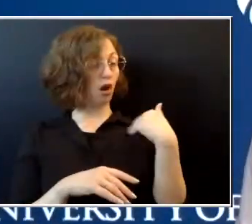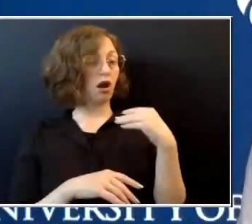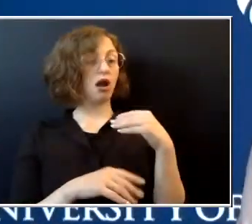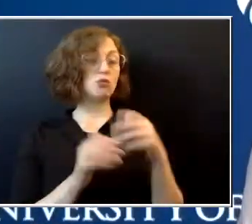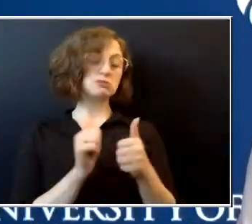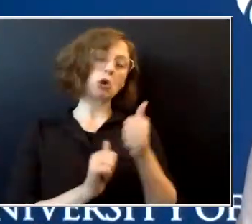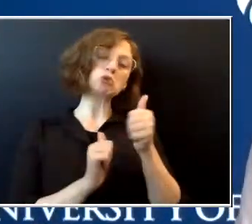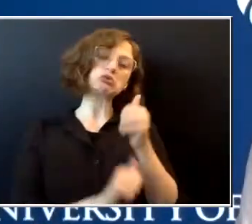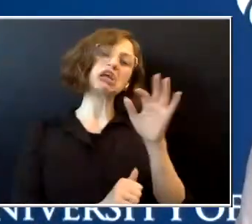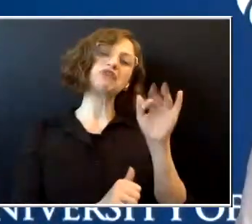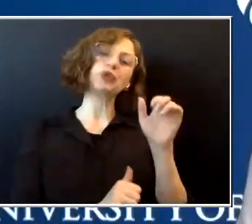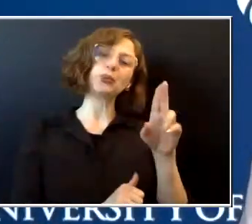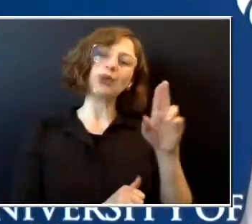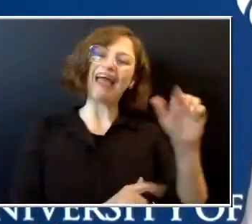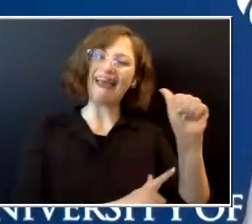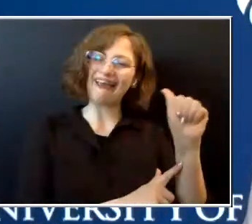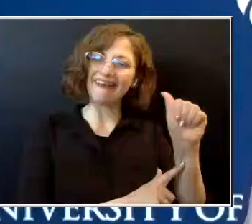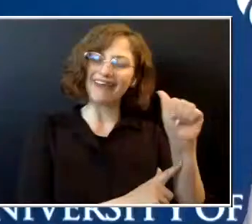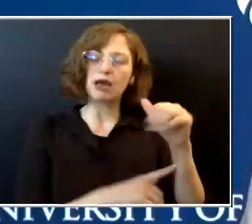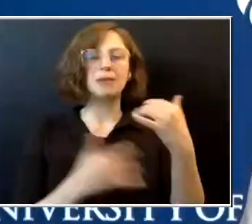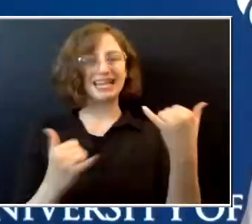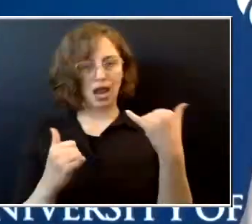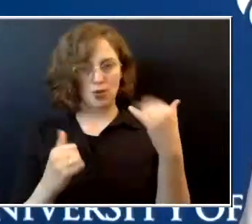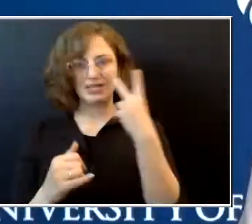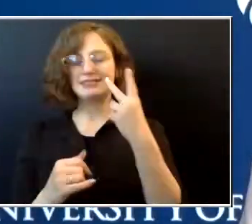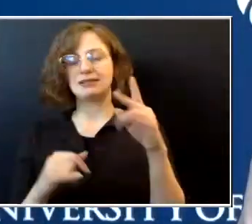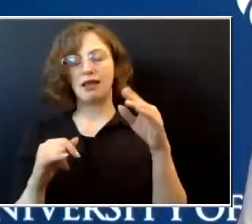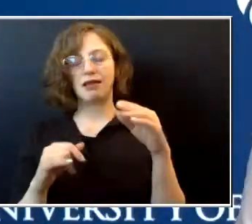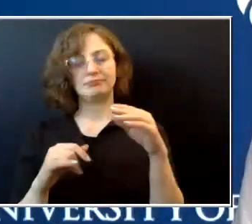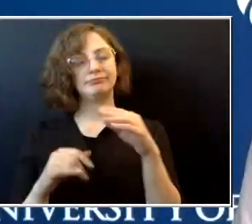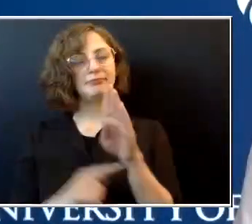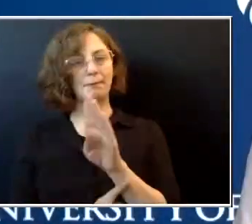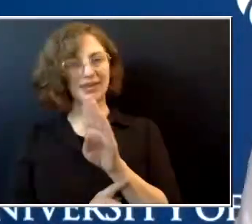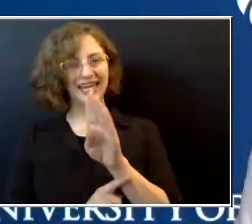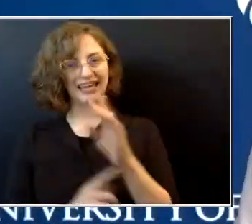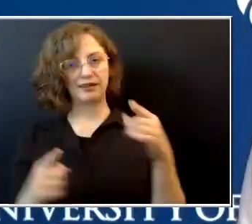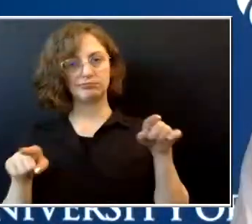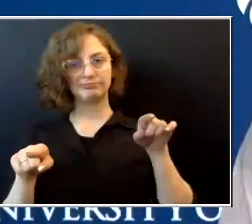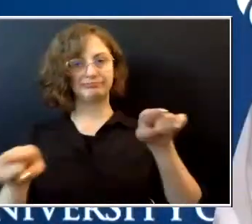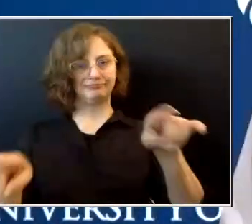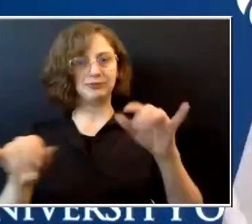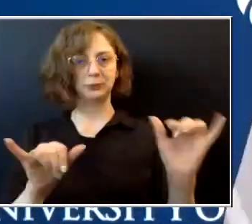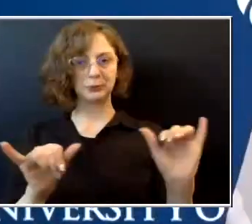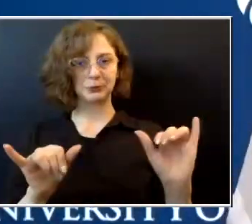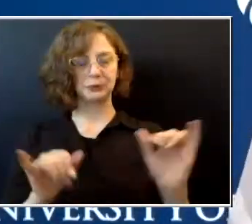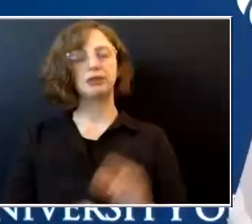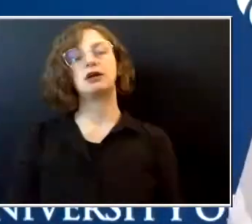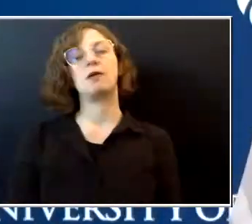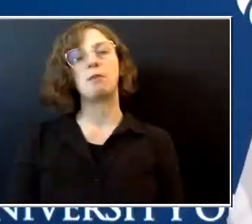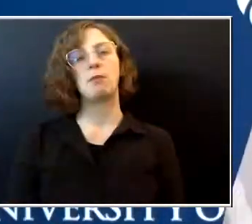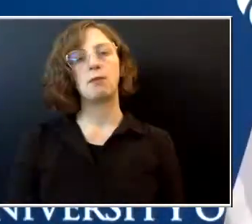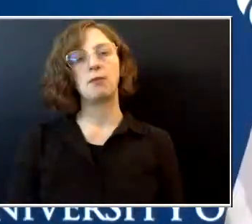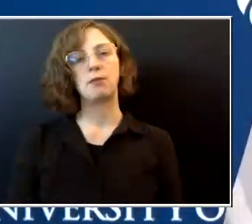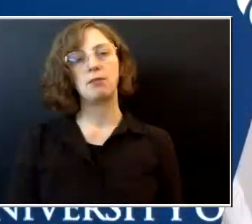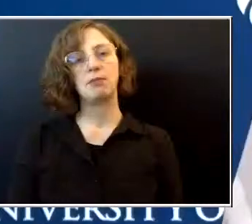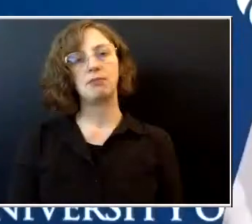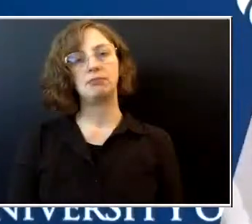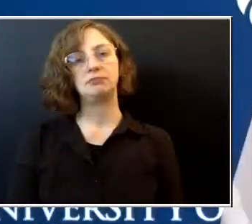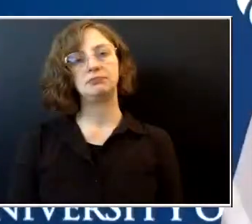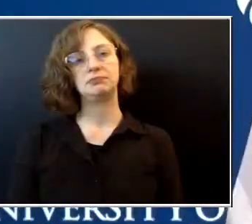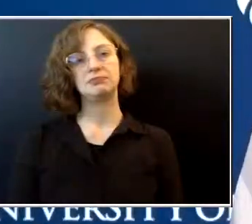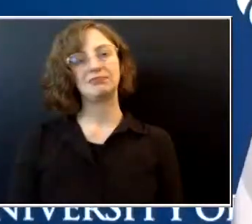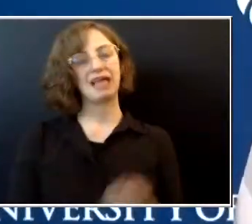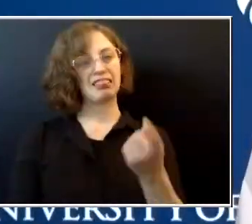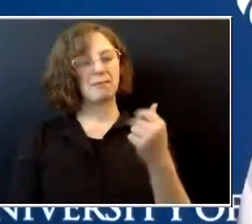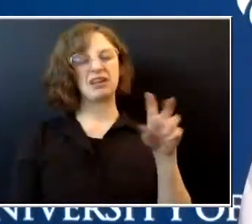we are seeing, kind of like you said in the previous comments, we are seeing kind of that shift towards influenza B. That can